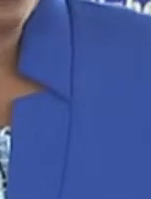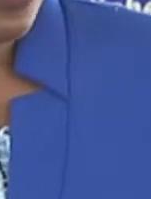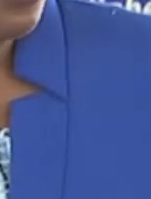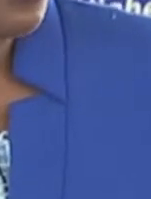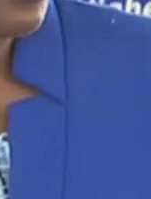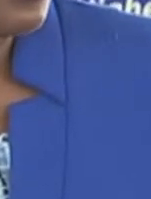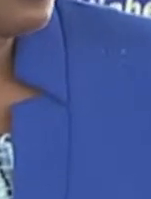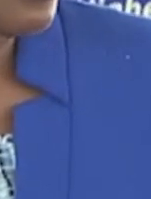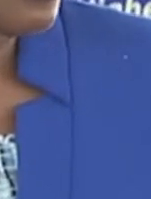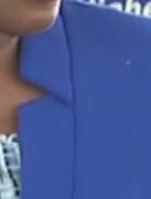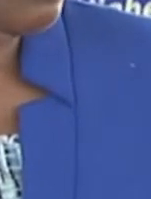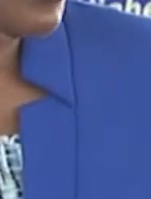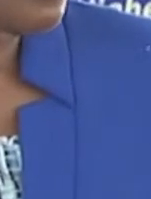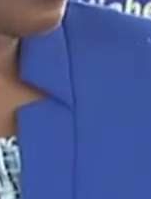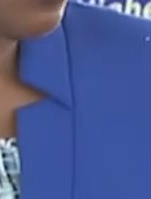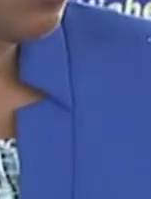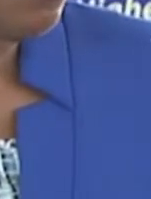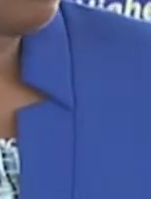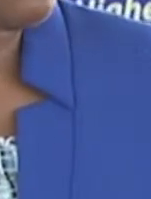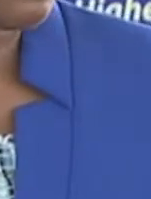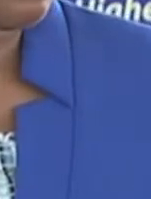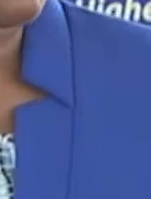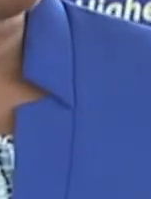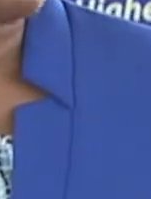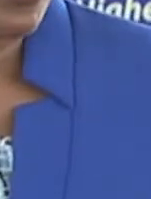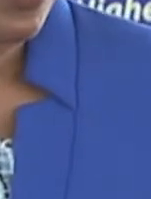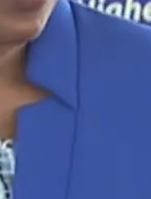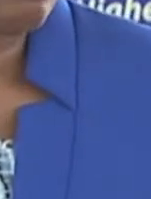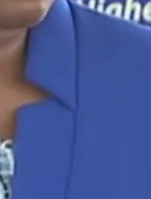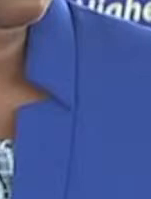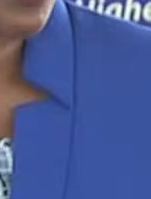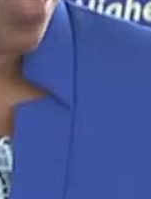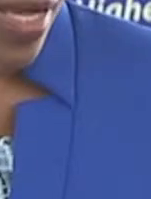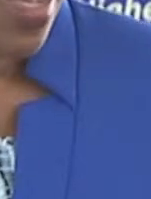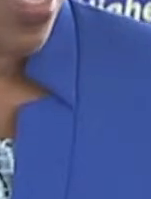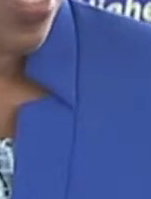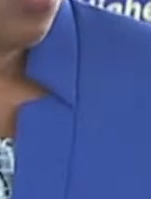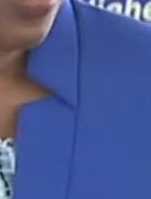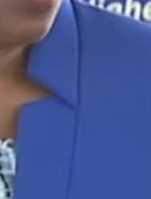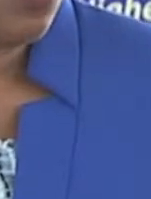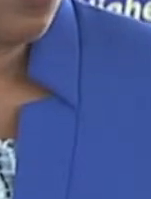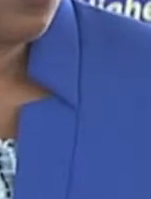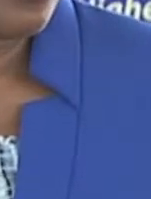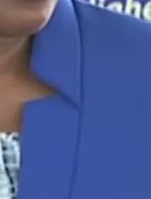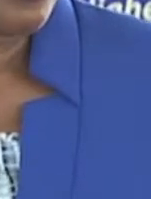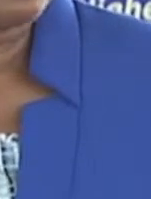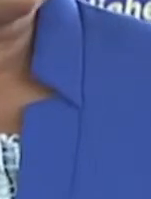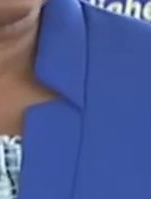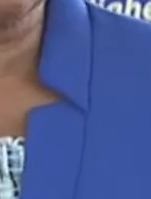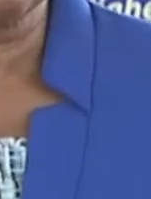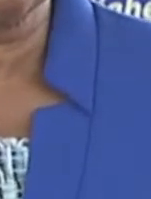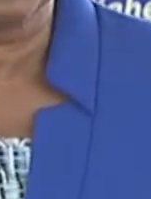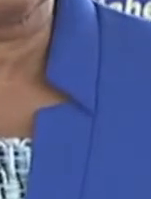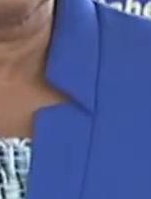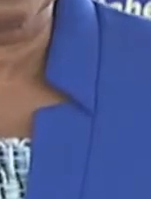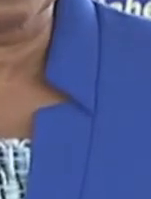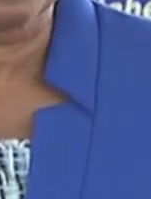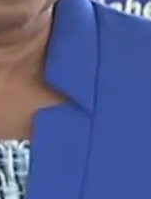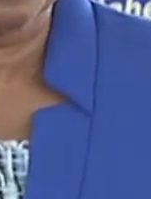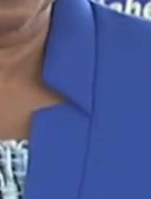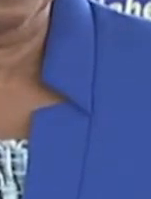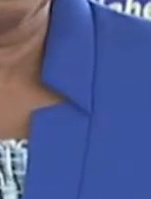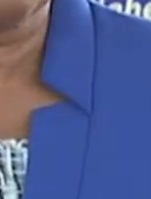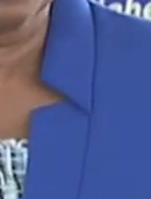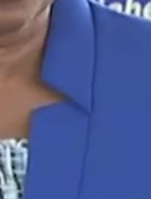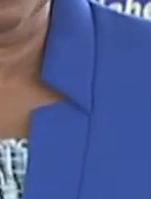There are certain things that we assume when we are here because they are available. And until you